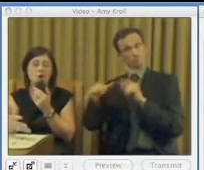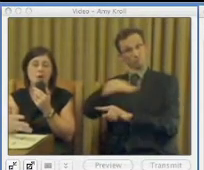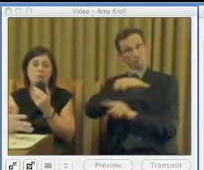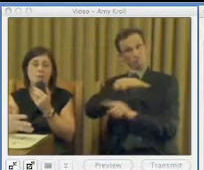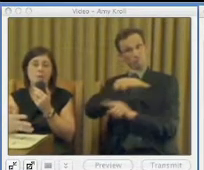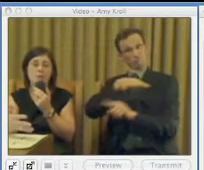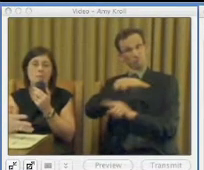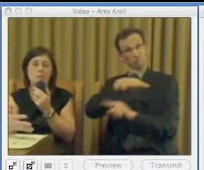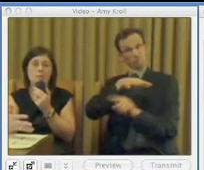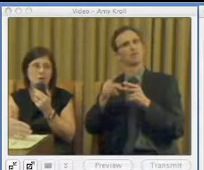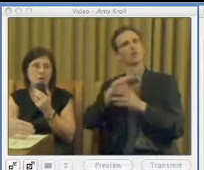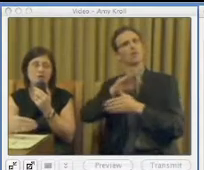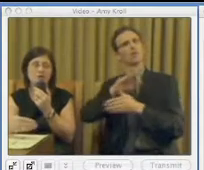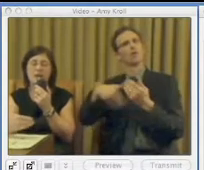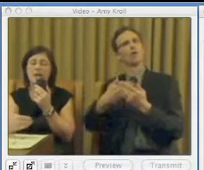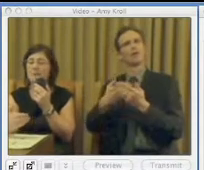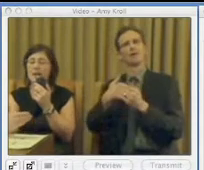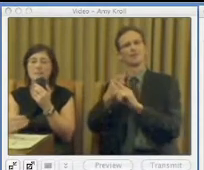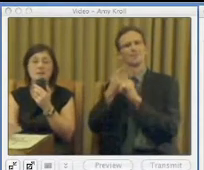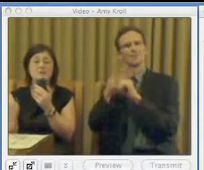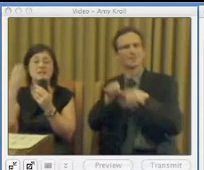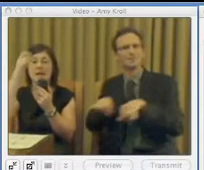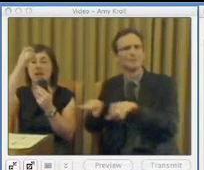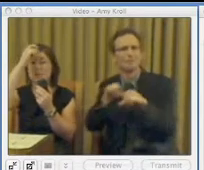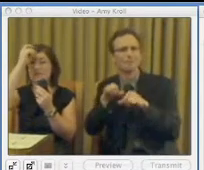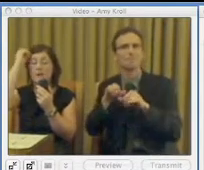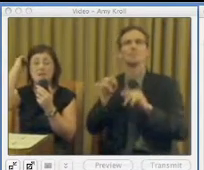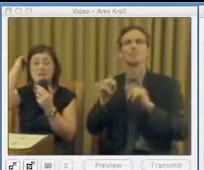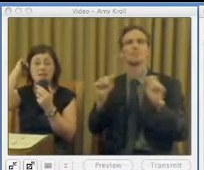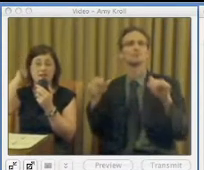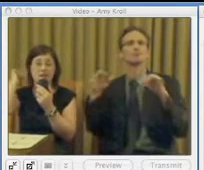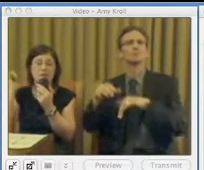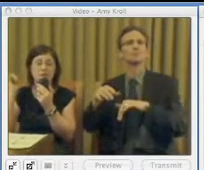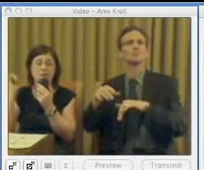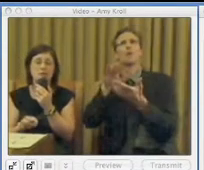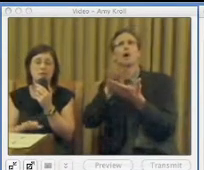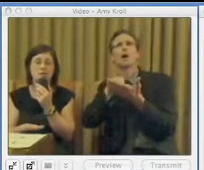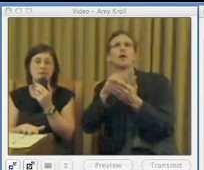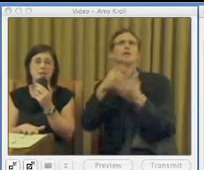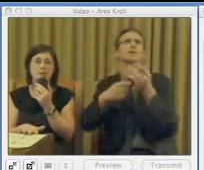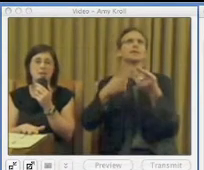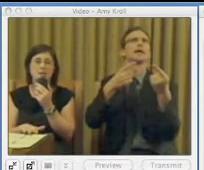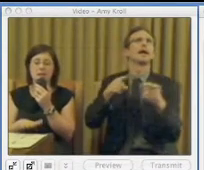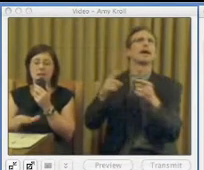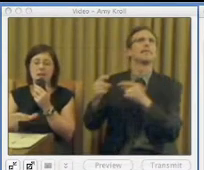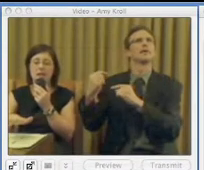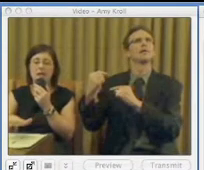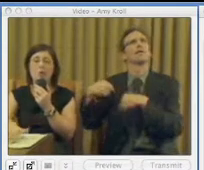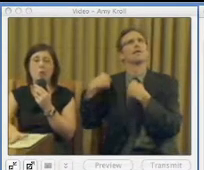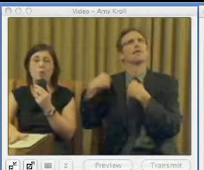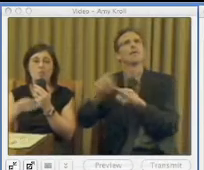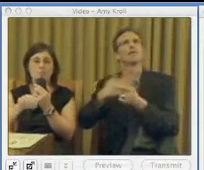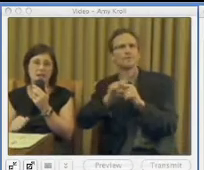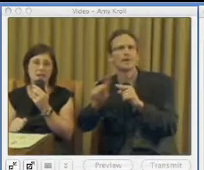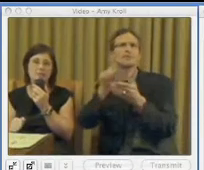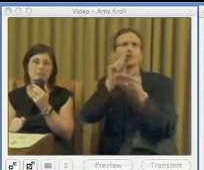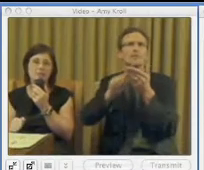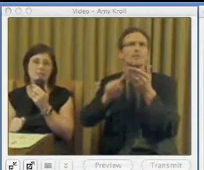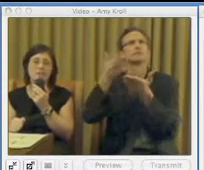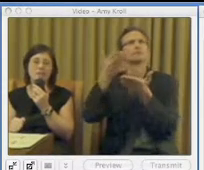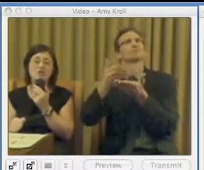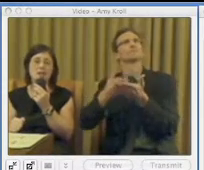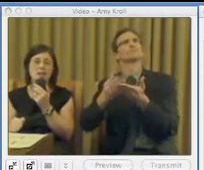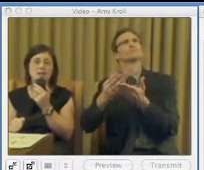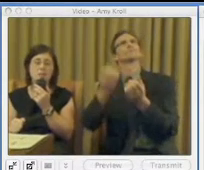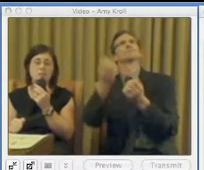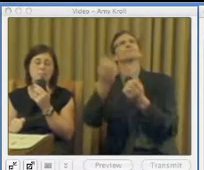The purpose of a conference is for people are there to learn about research and to be kept up to date with developments in their field.